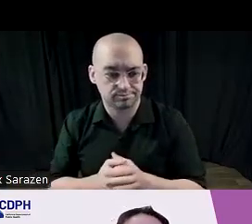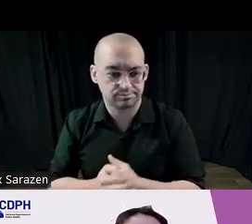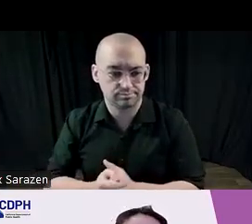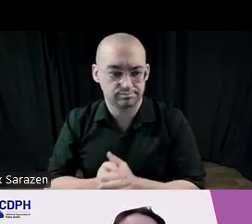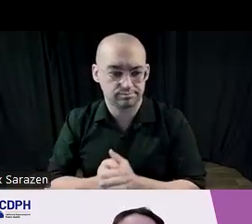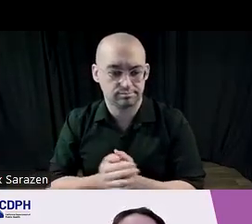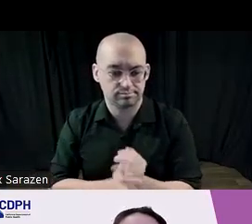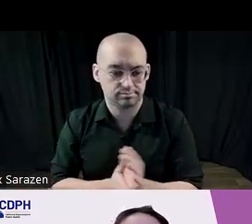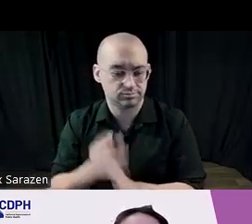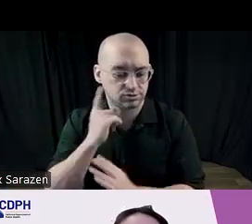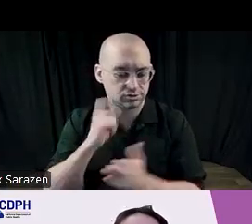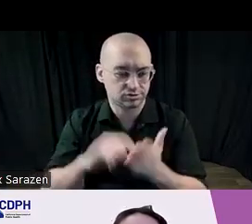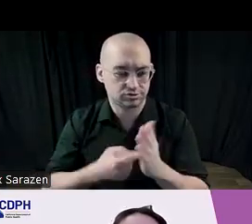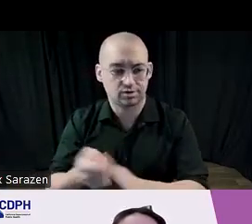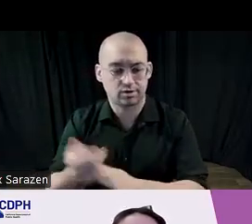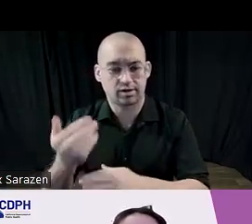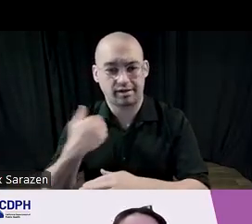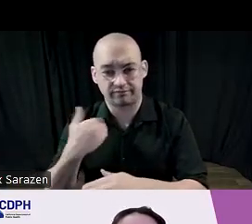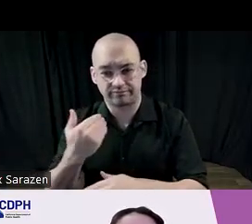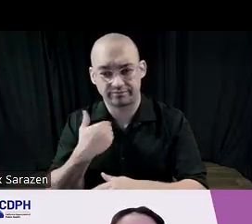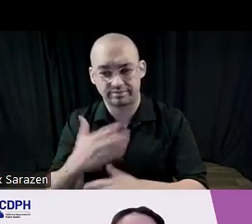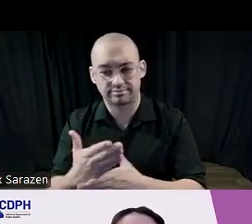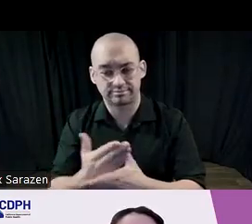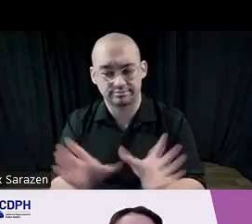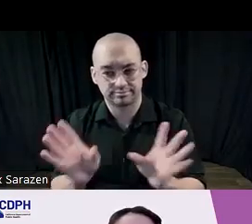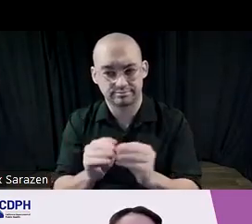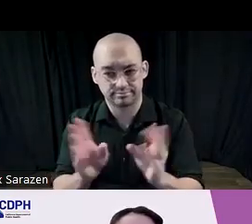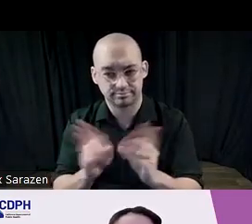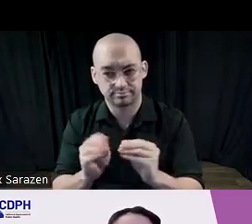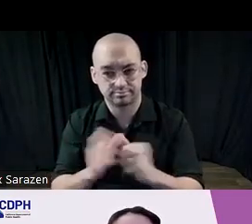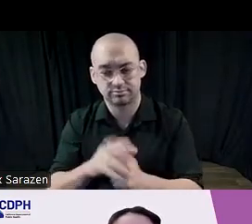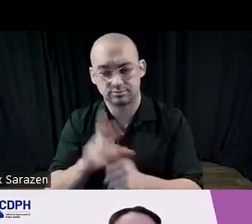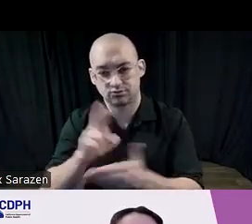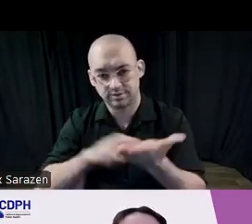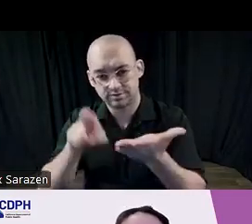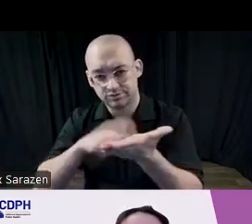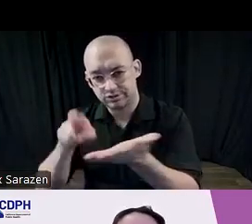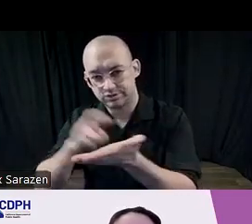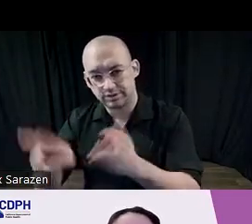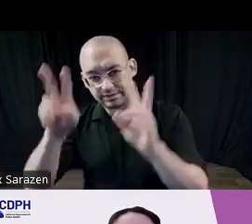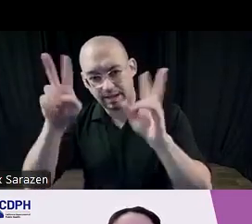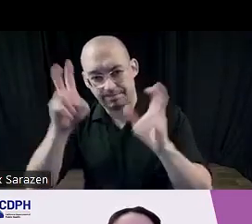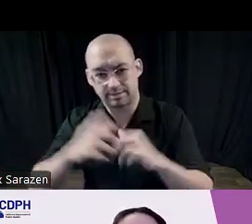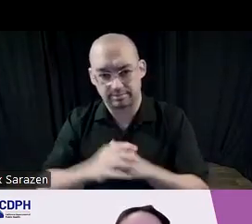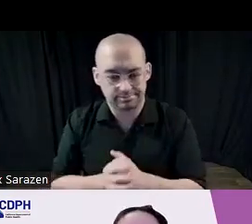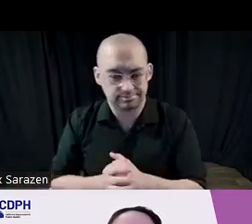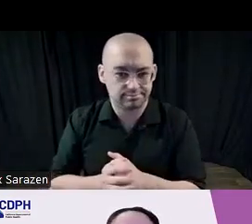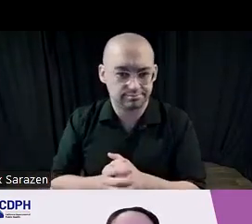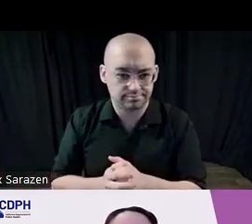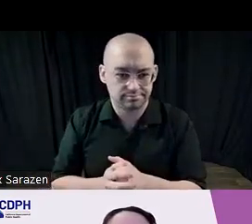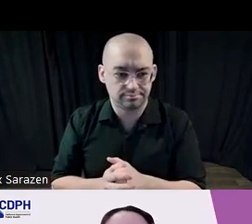we just started hosting a series of research topics. We call it our